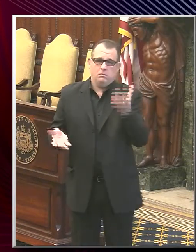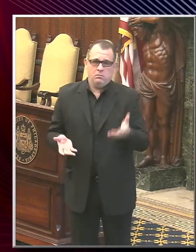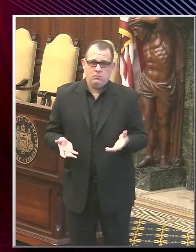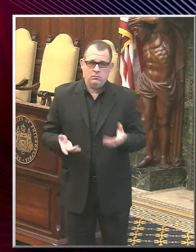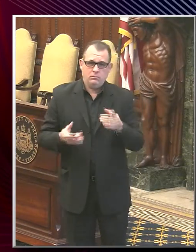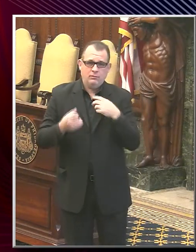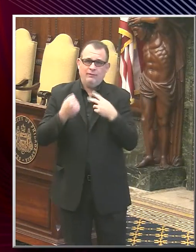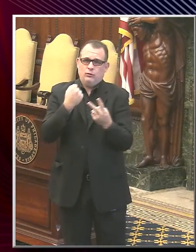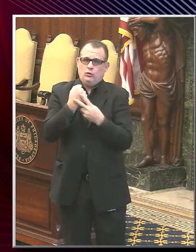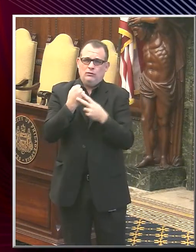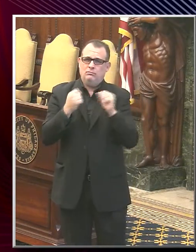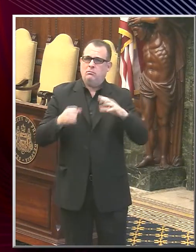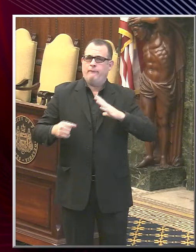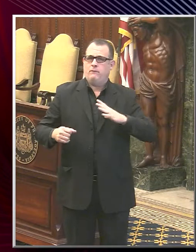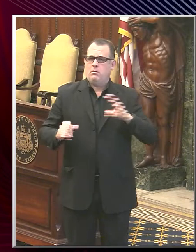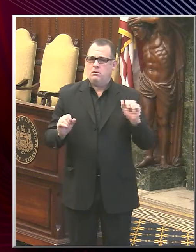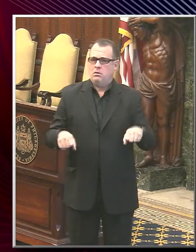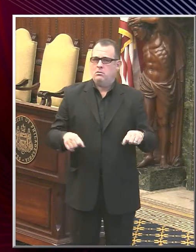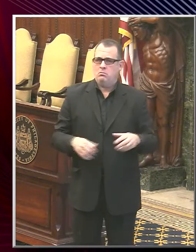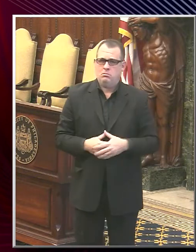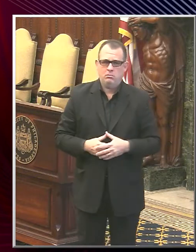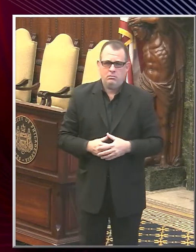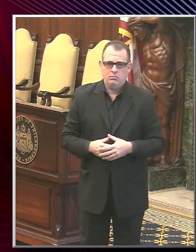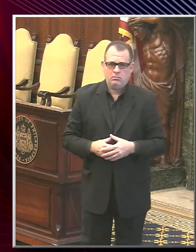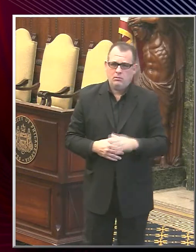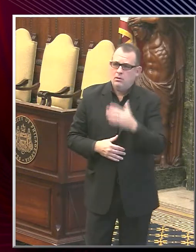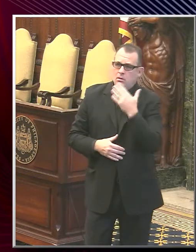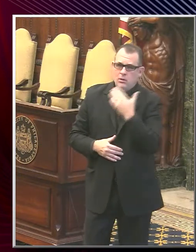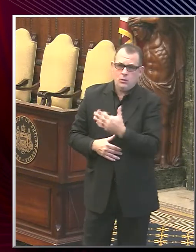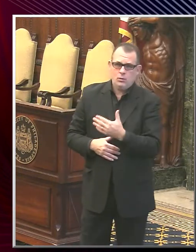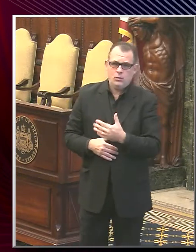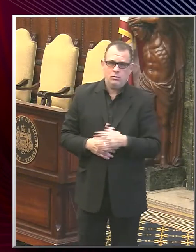problem. Okay, thank you. That was my only question.